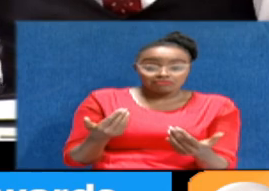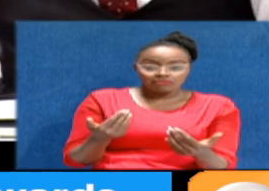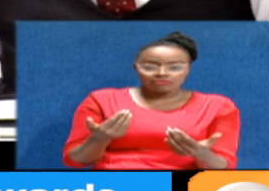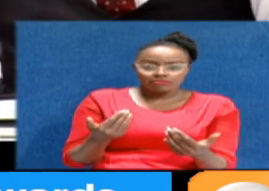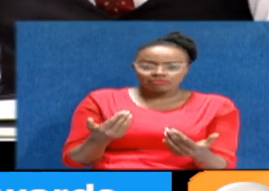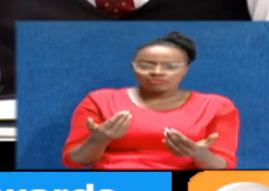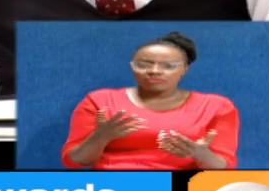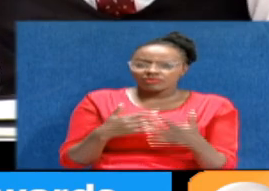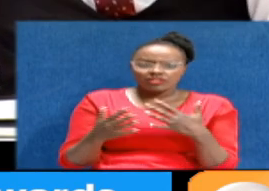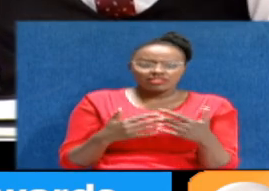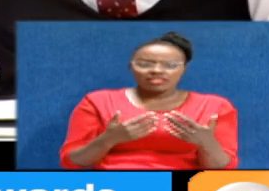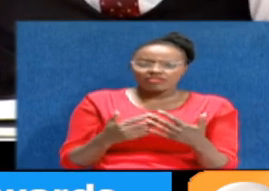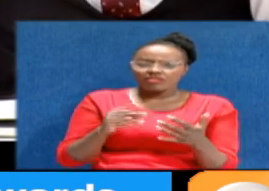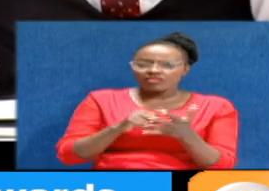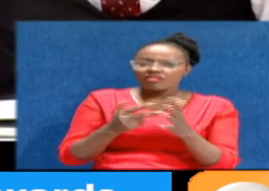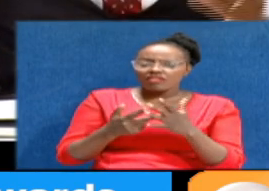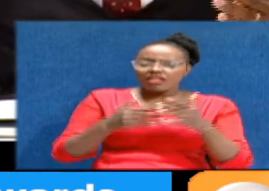vimekidhi.